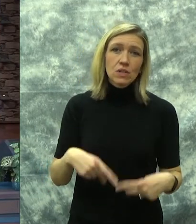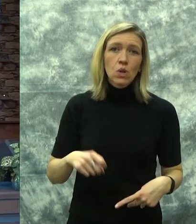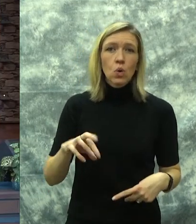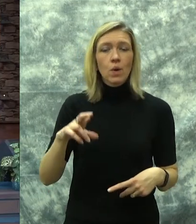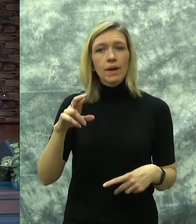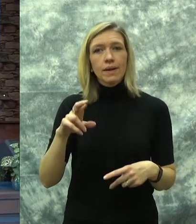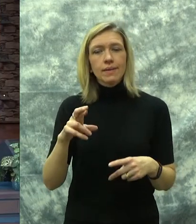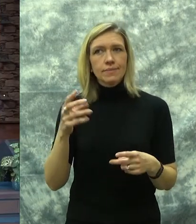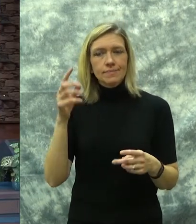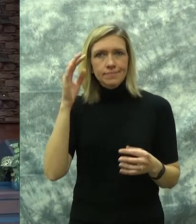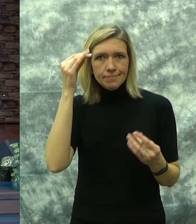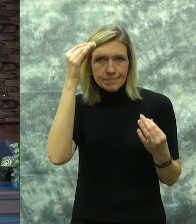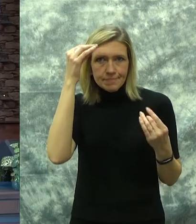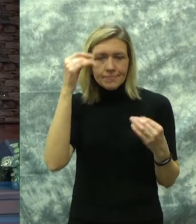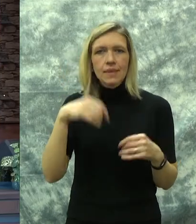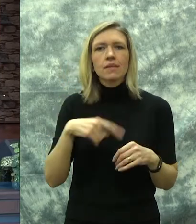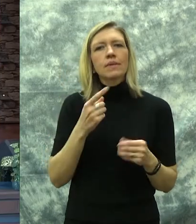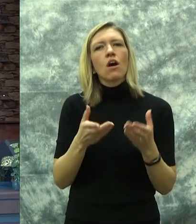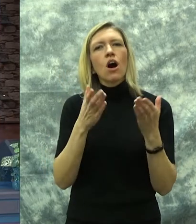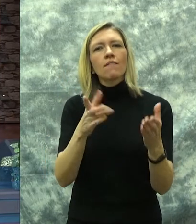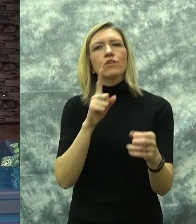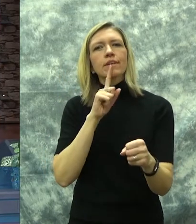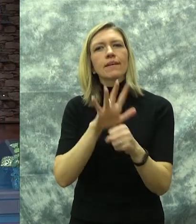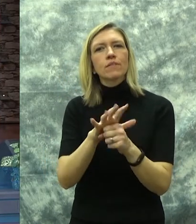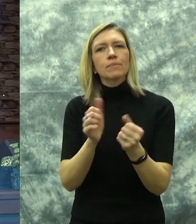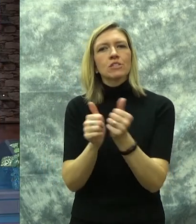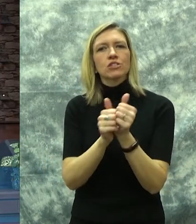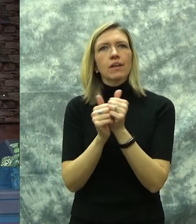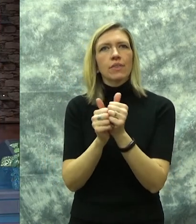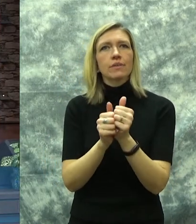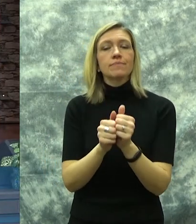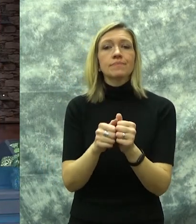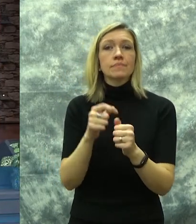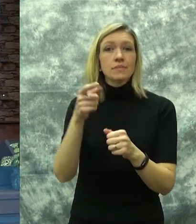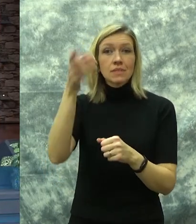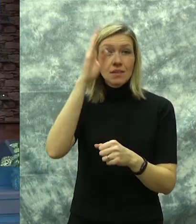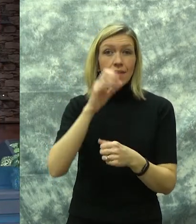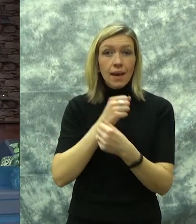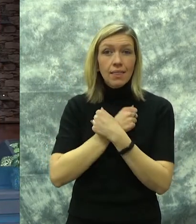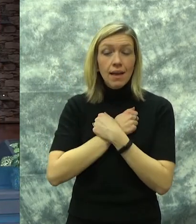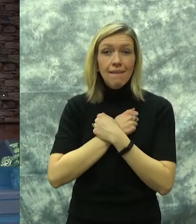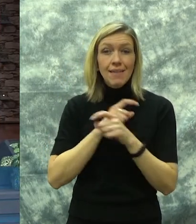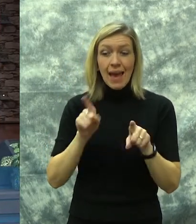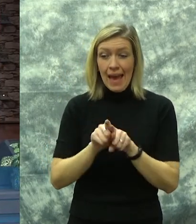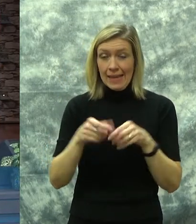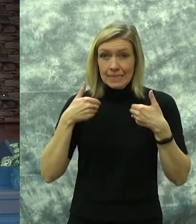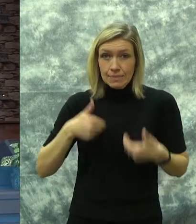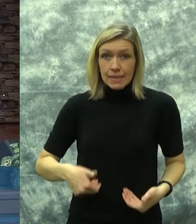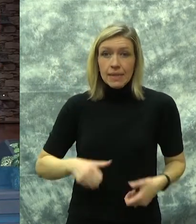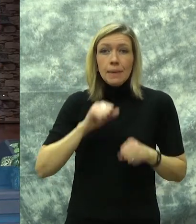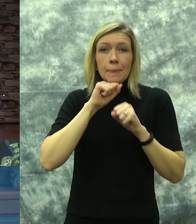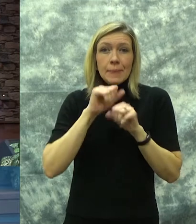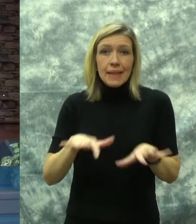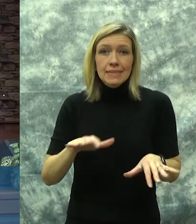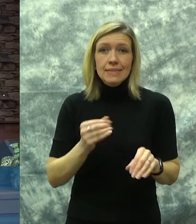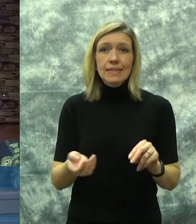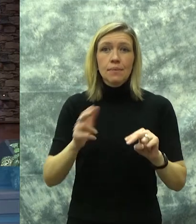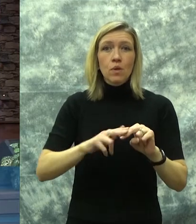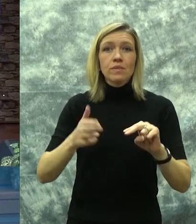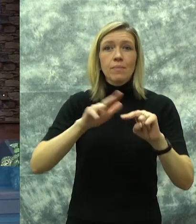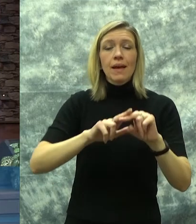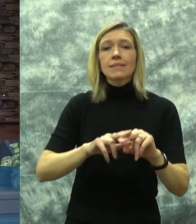say our offering affirmation together. Divine love as me blesses and multiplies all that I